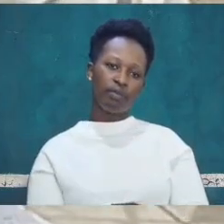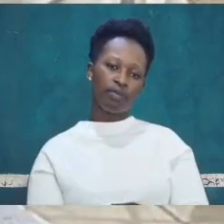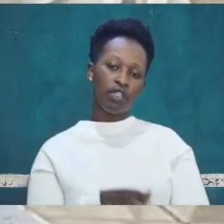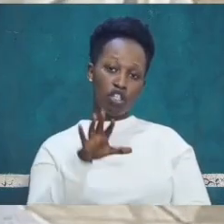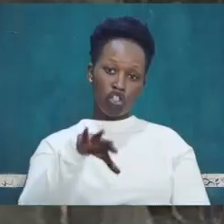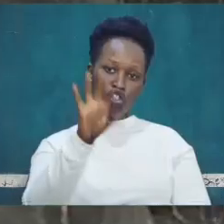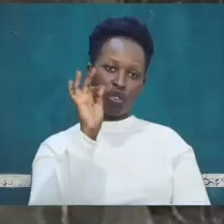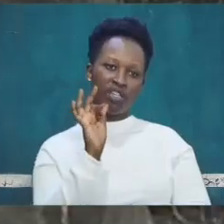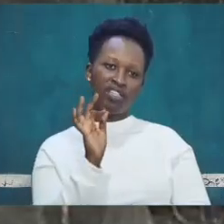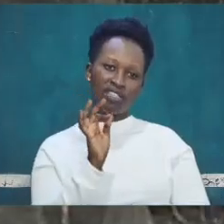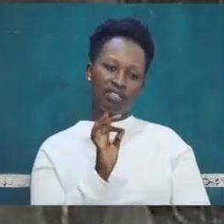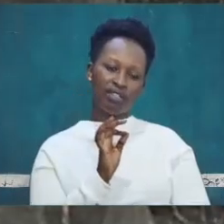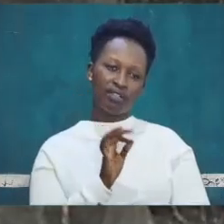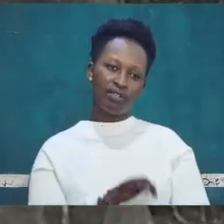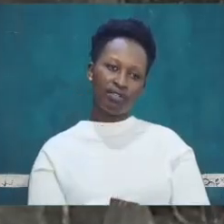choice,